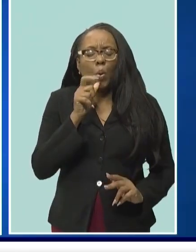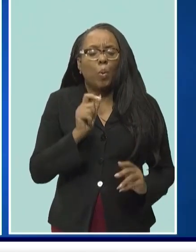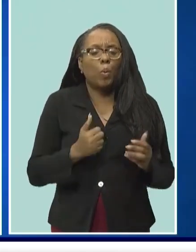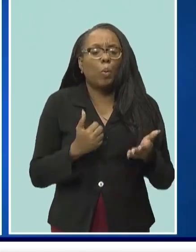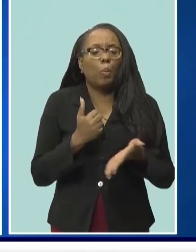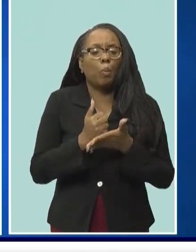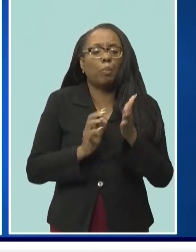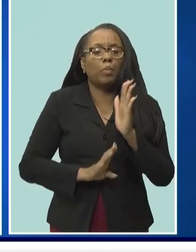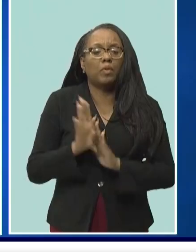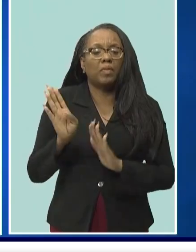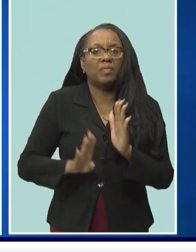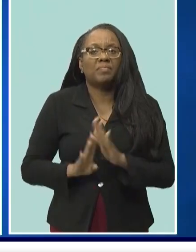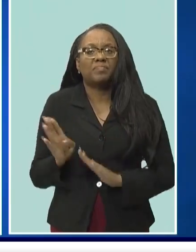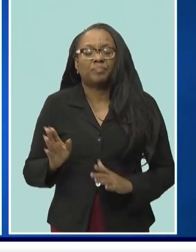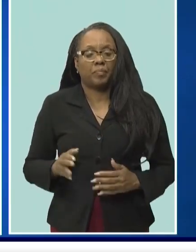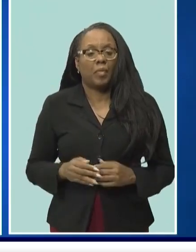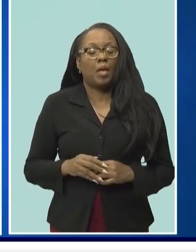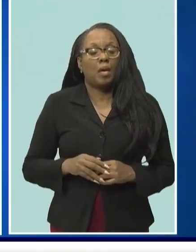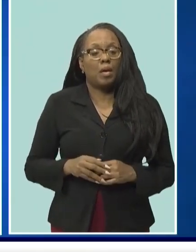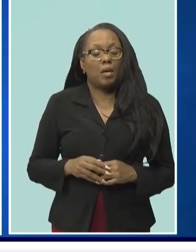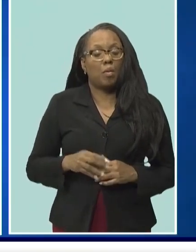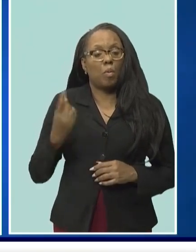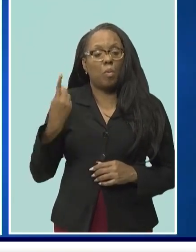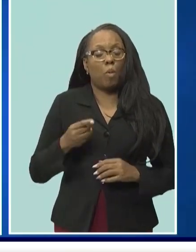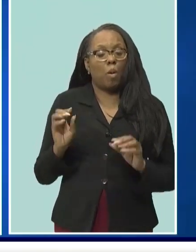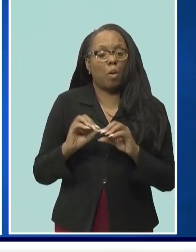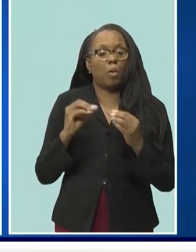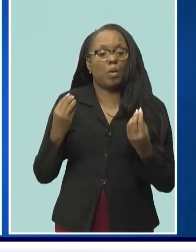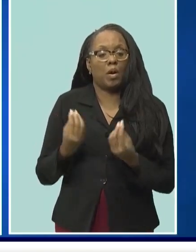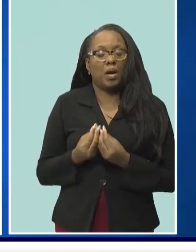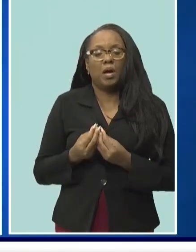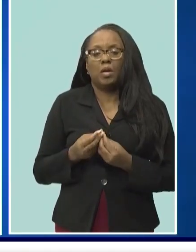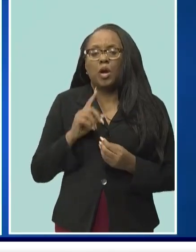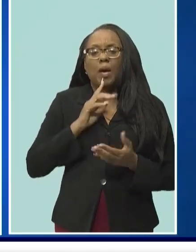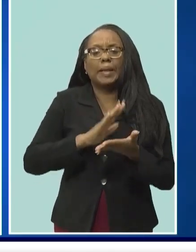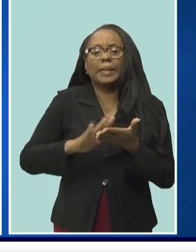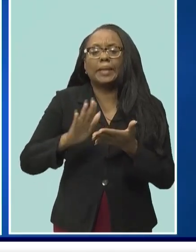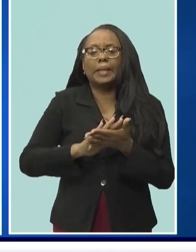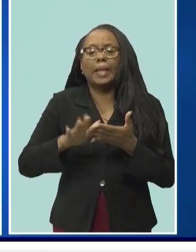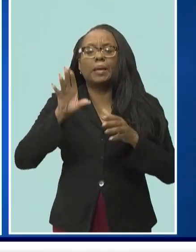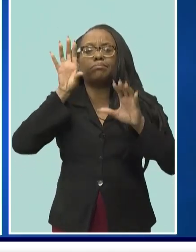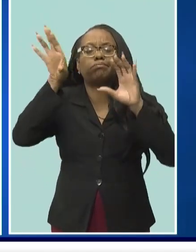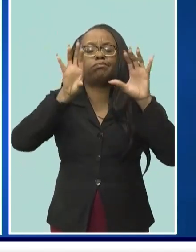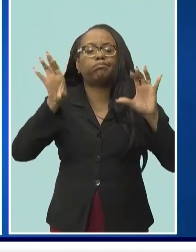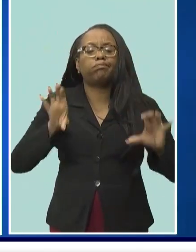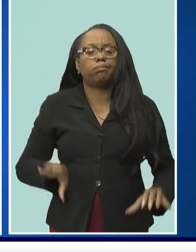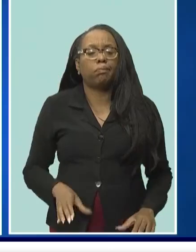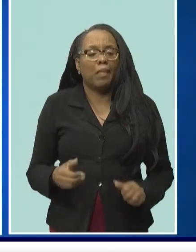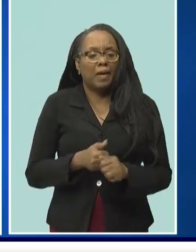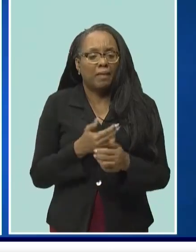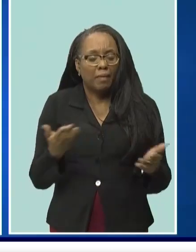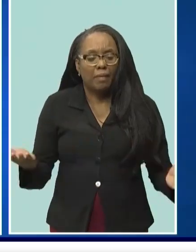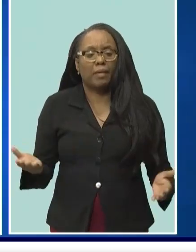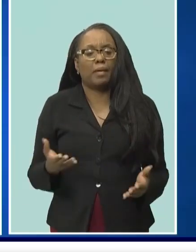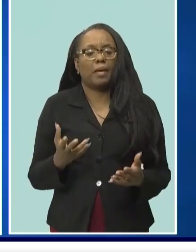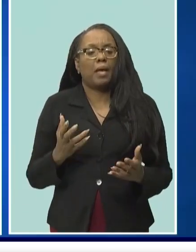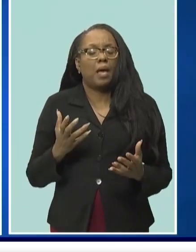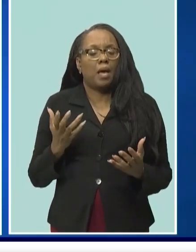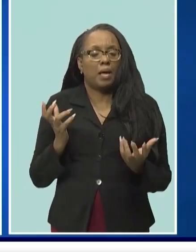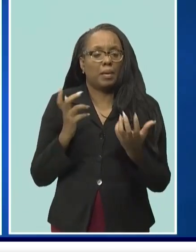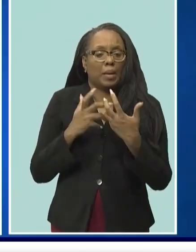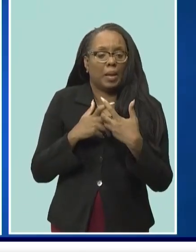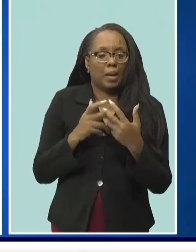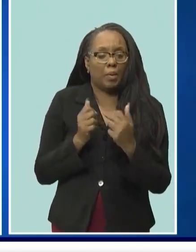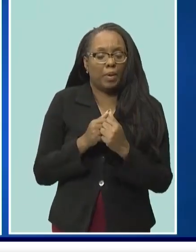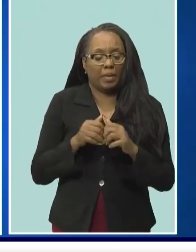were refurbished and furnished by the Barbados Children's Trust in partnership with the Child Care Board and the Ministry of People Empowerment. During the event, Ms.